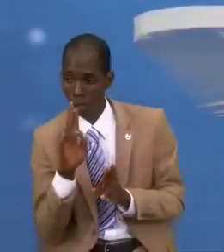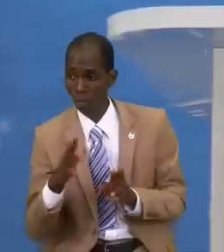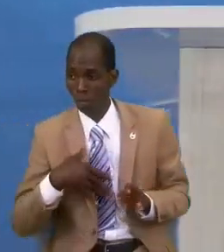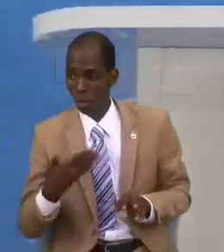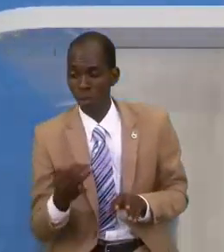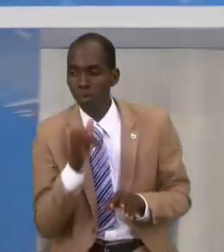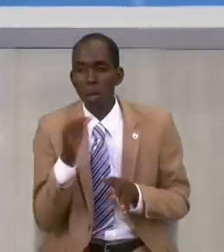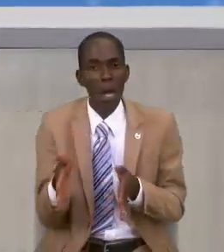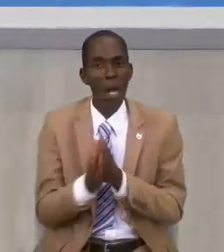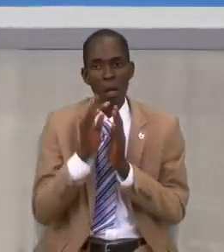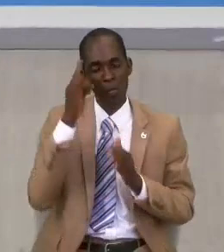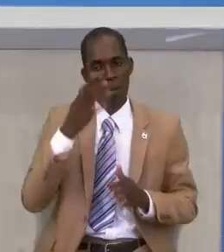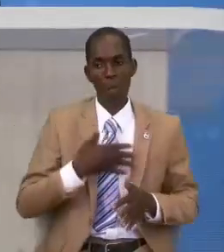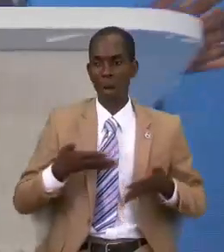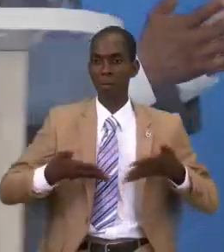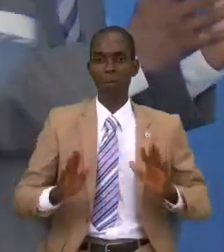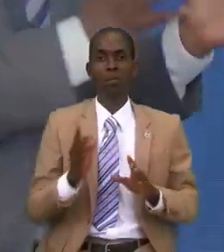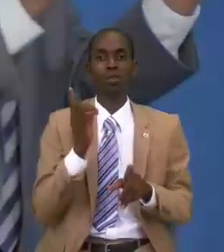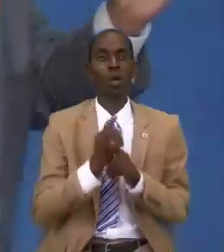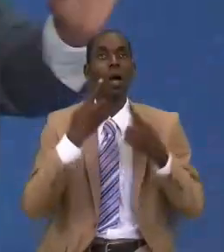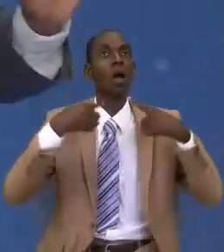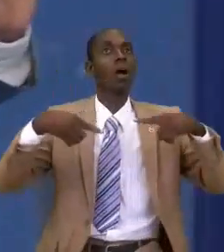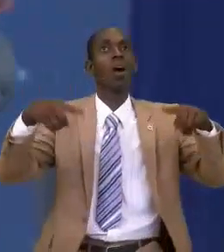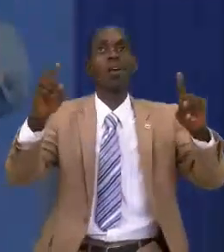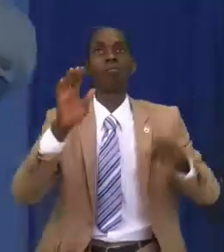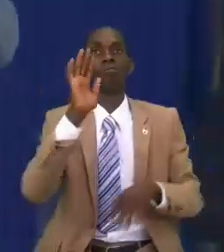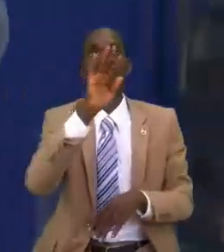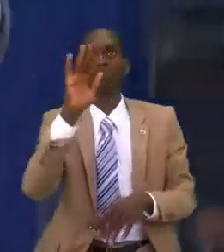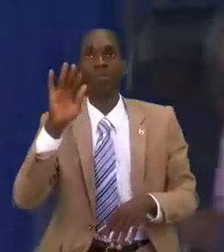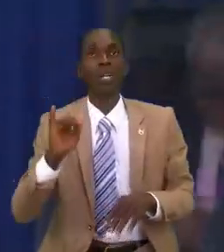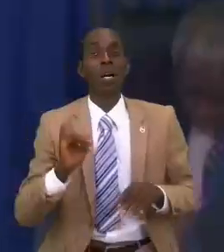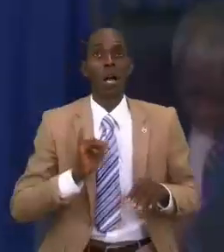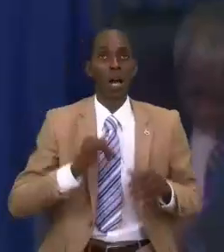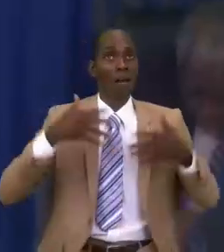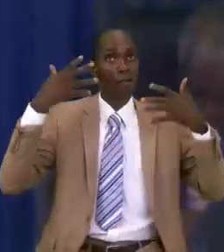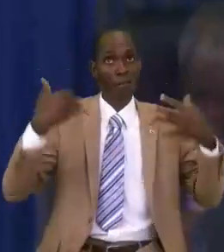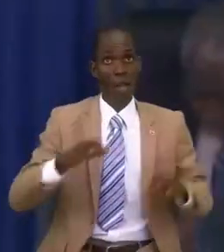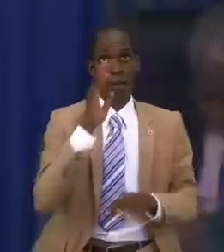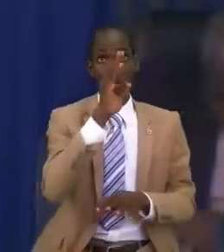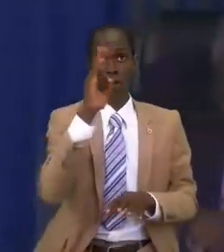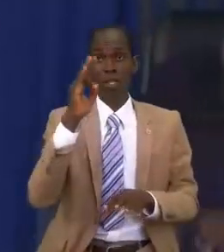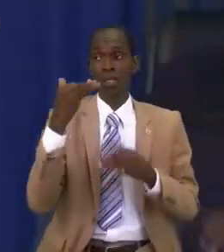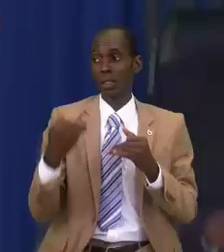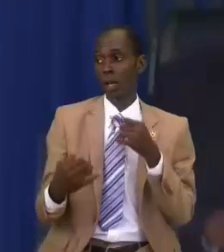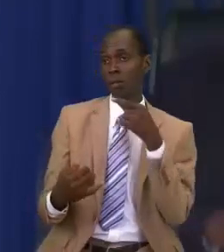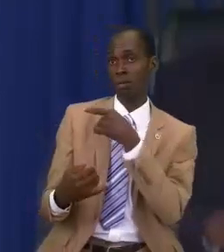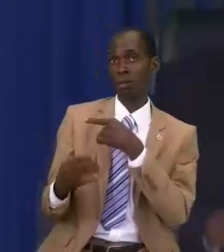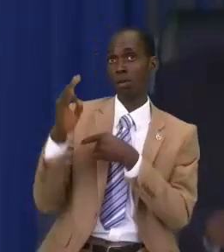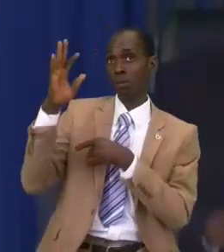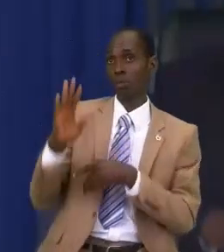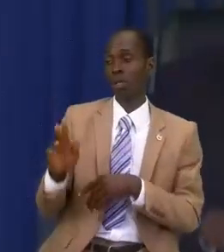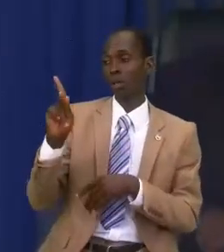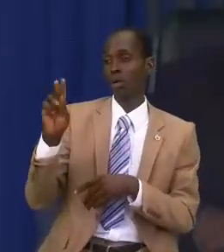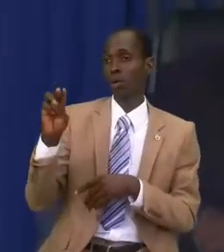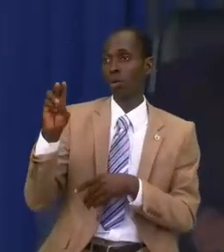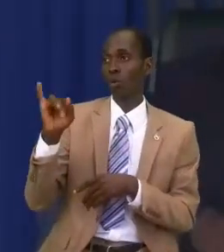said, I've done the preaching, and Pastor Kumuyi is, you know, praying for the sick today. I looked up. It